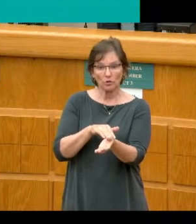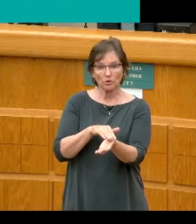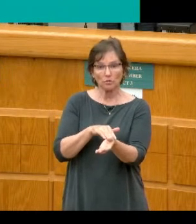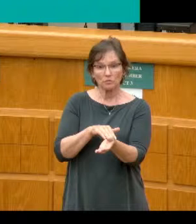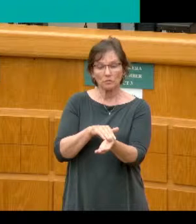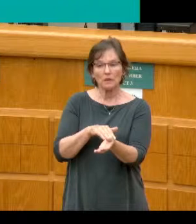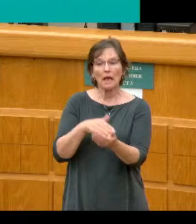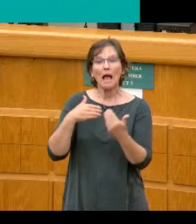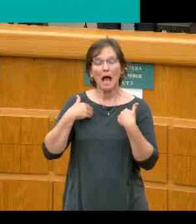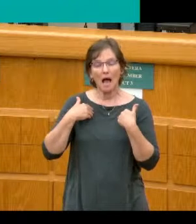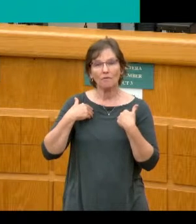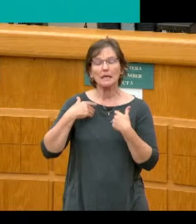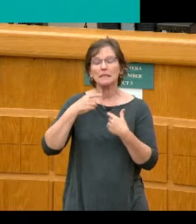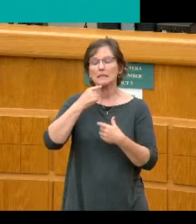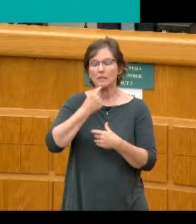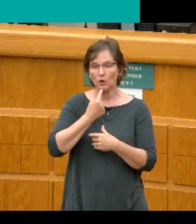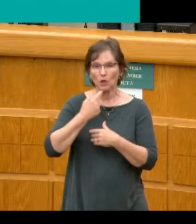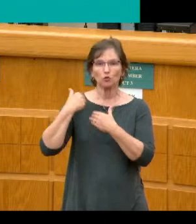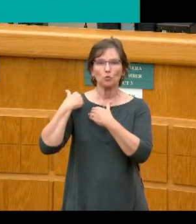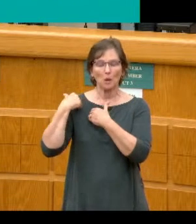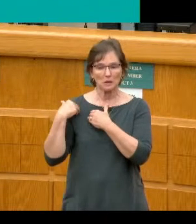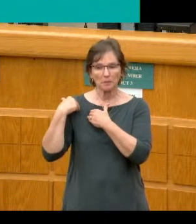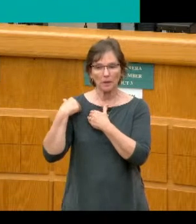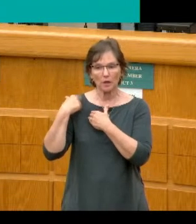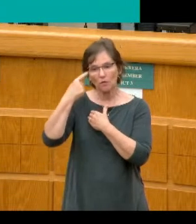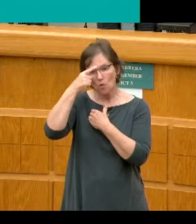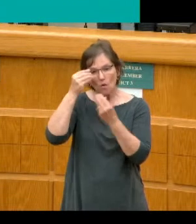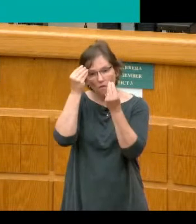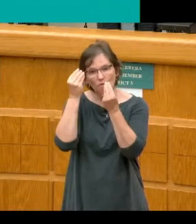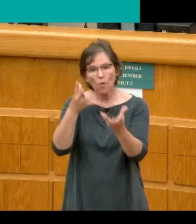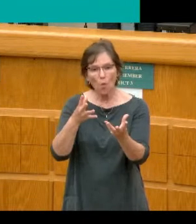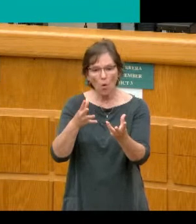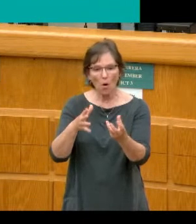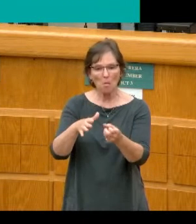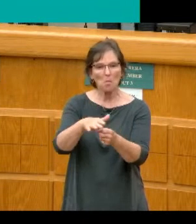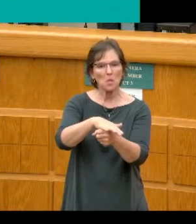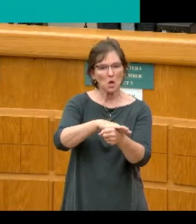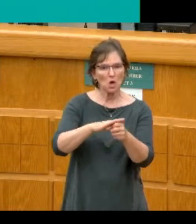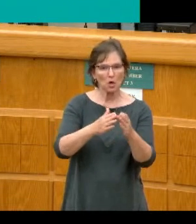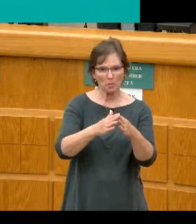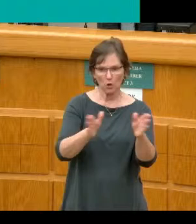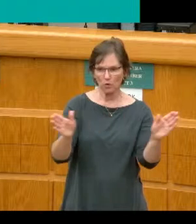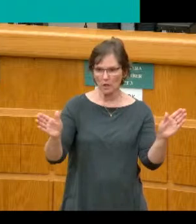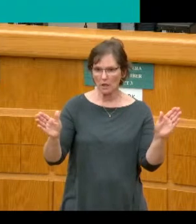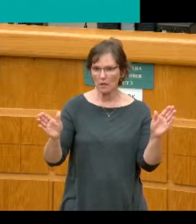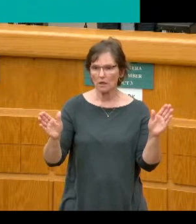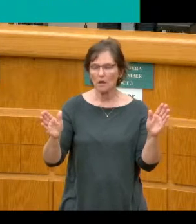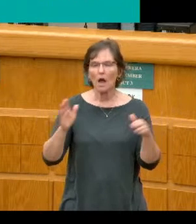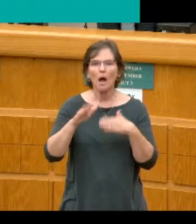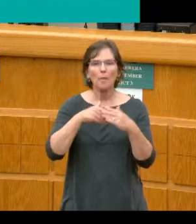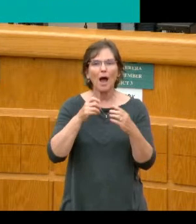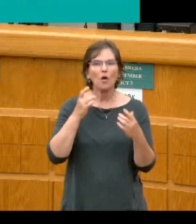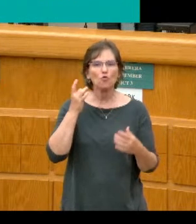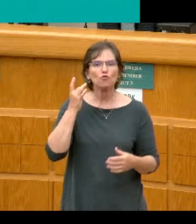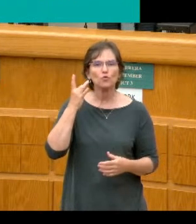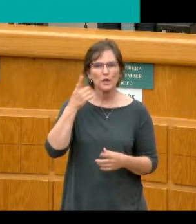grim, but it can happen, and it has happened. We don't want you or I to be